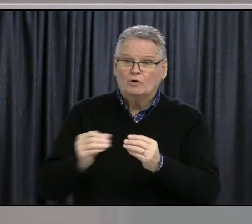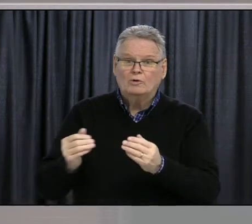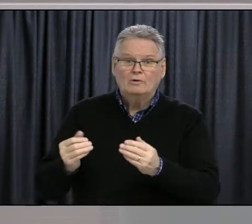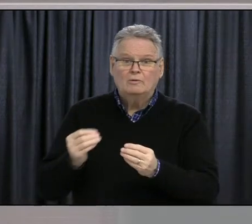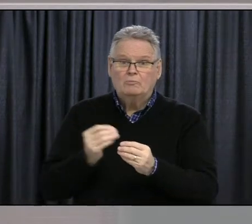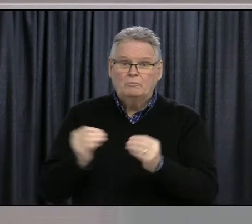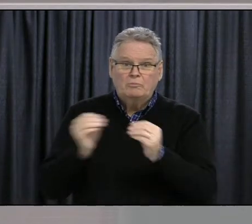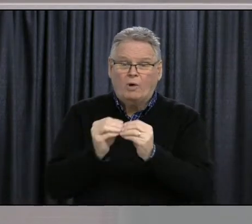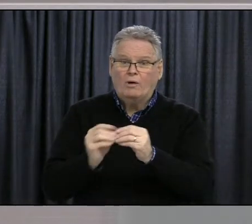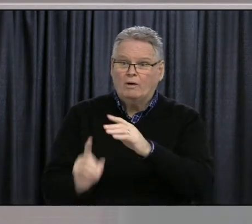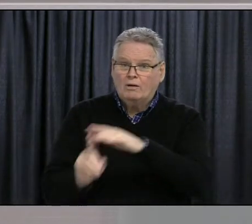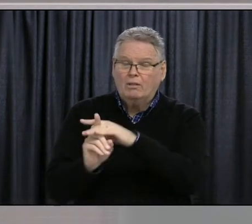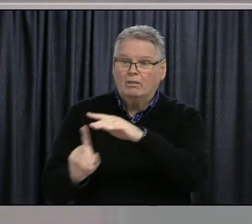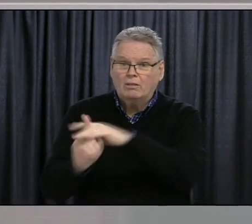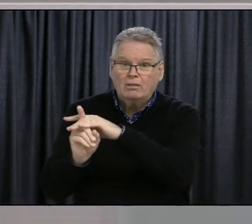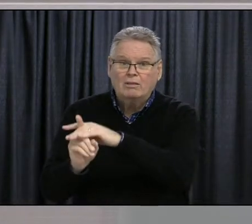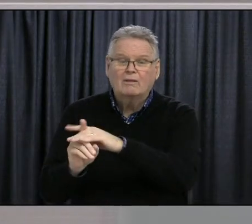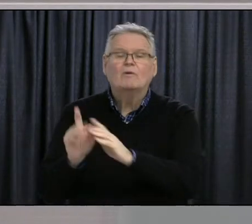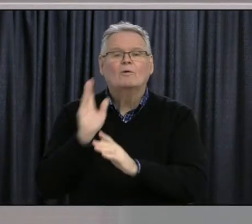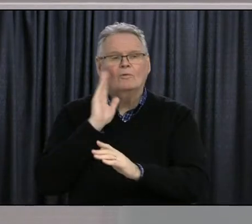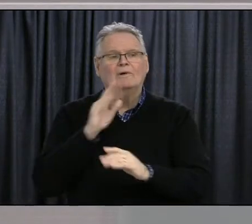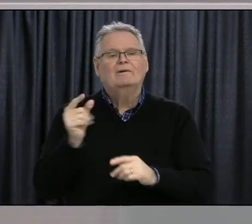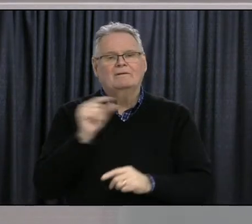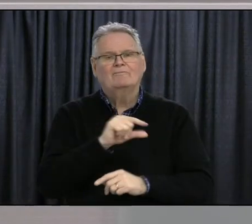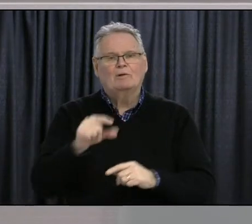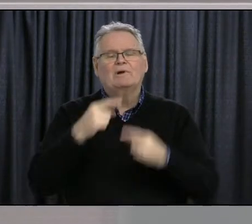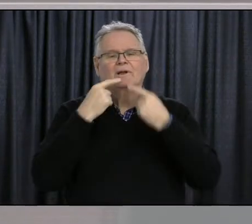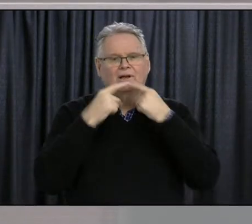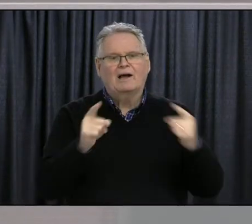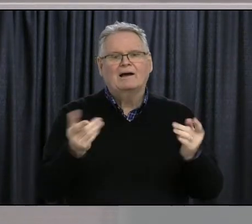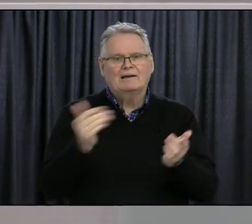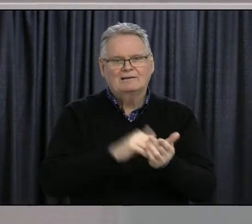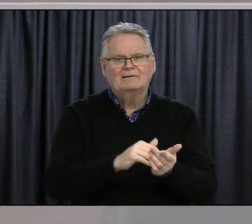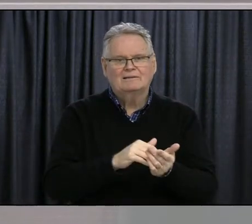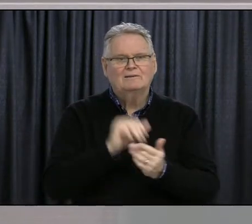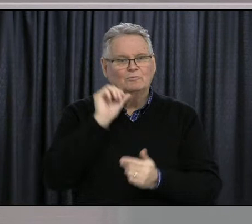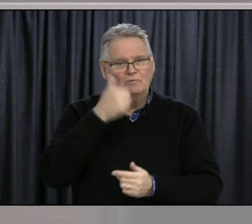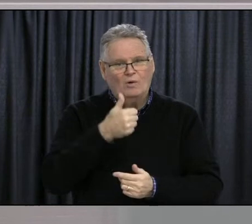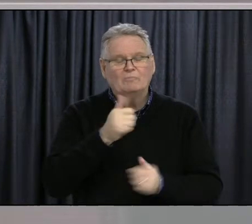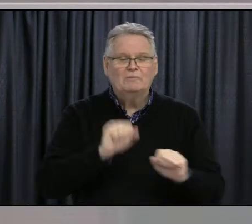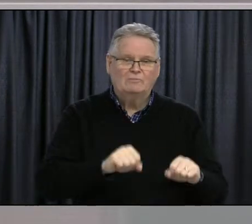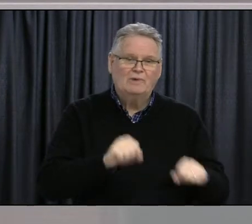are from Kellyanne Roberts with NTV. Please go ahead. Thank you. I